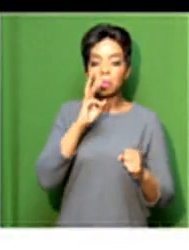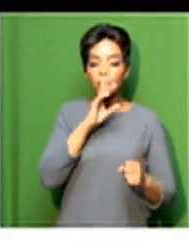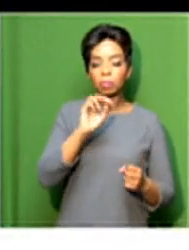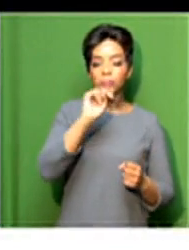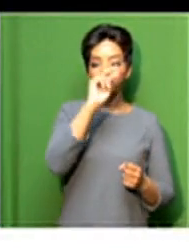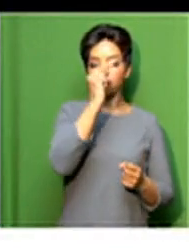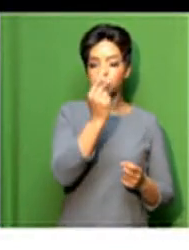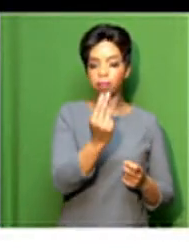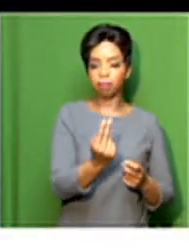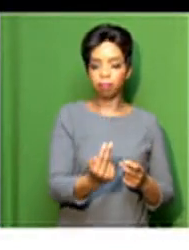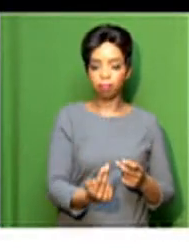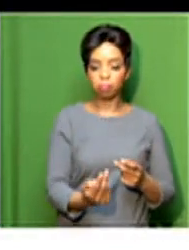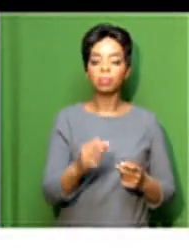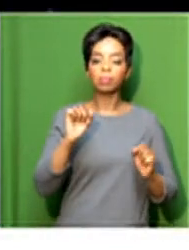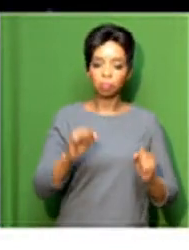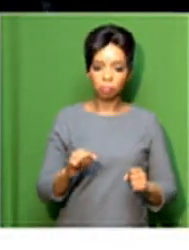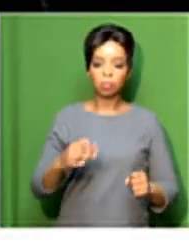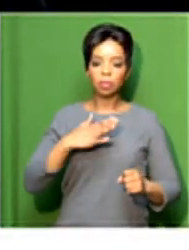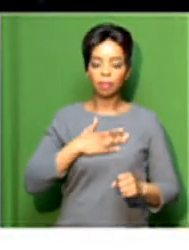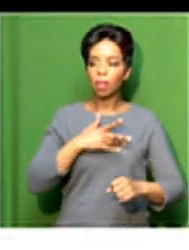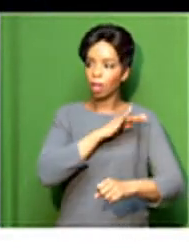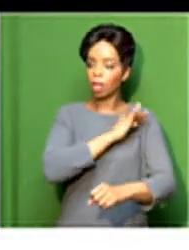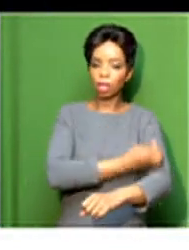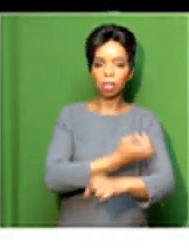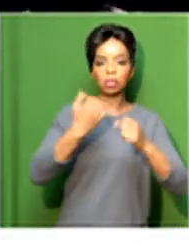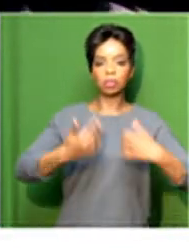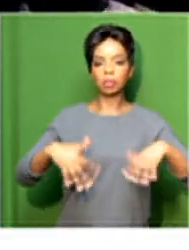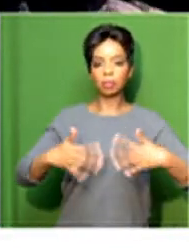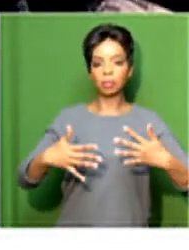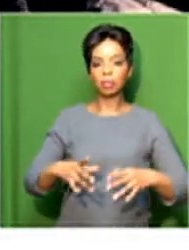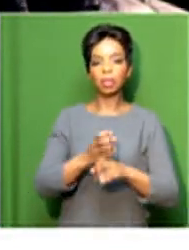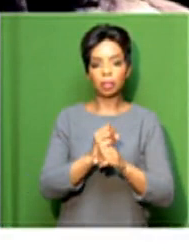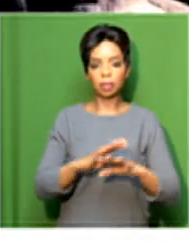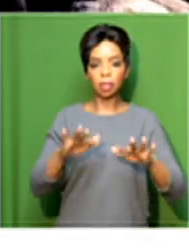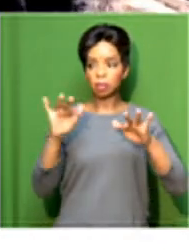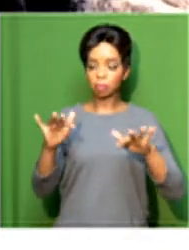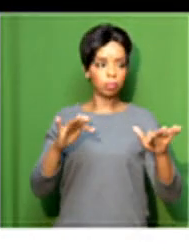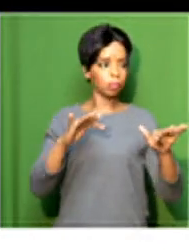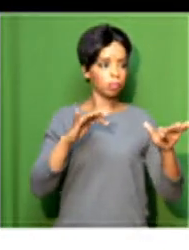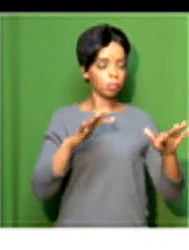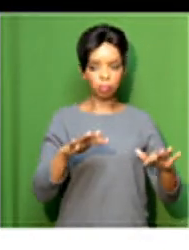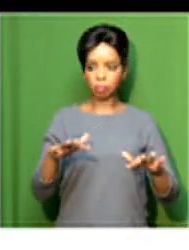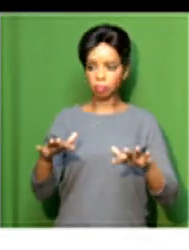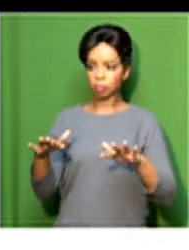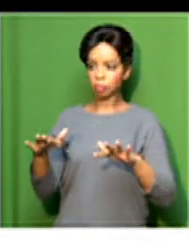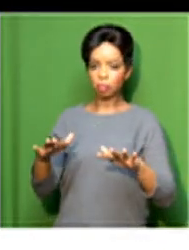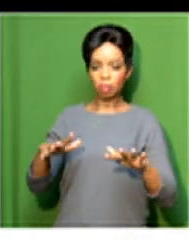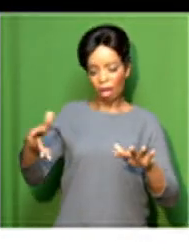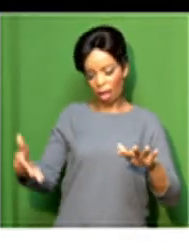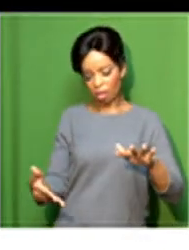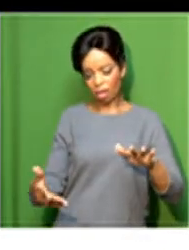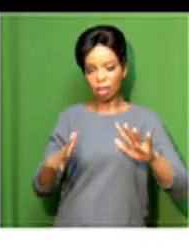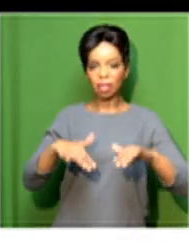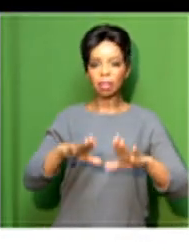energy back. And then he started going down and looking around, and he noticed all of these incredible animals that lived in the kelp